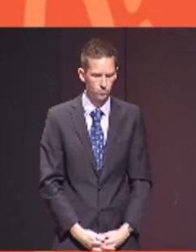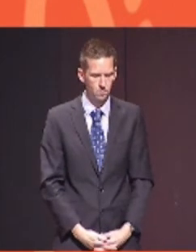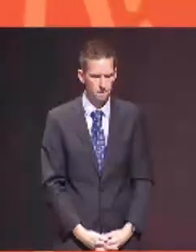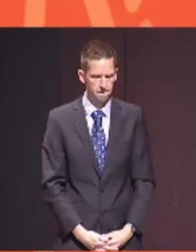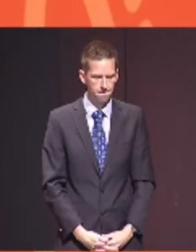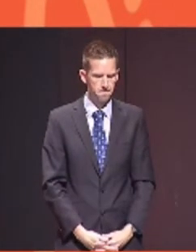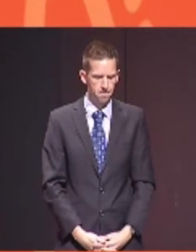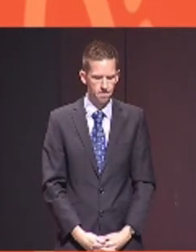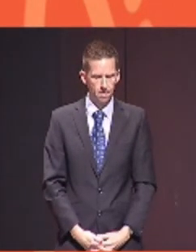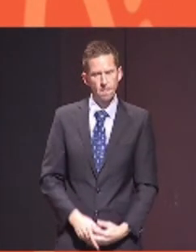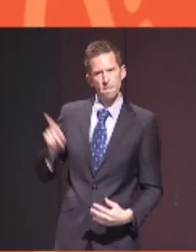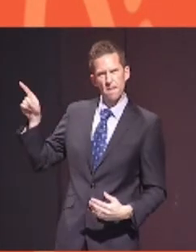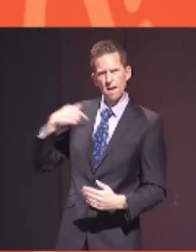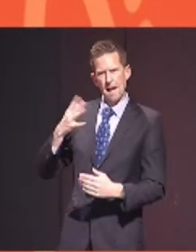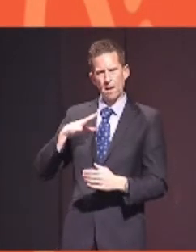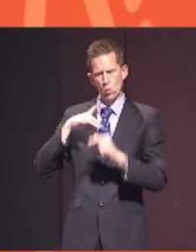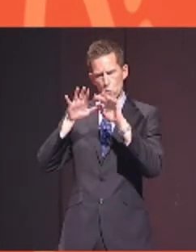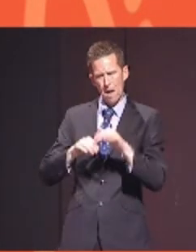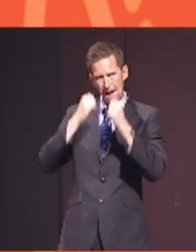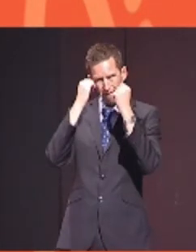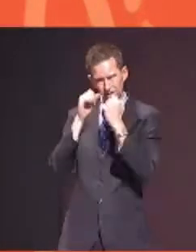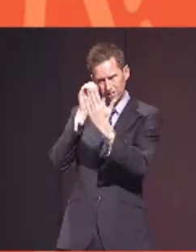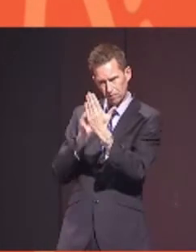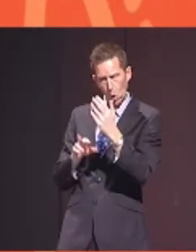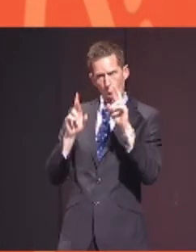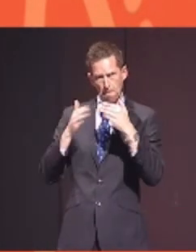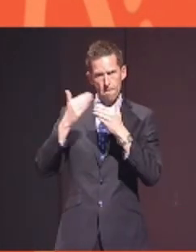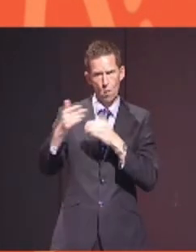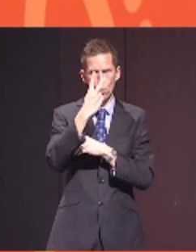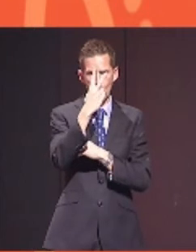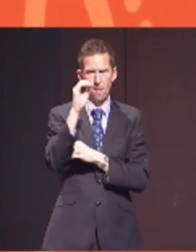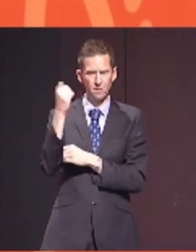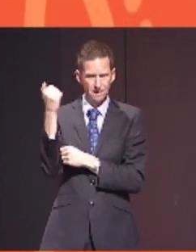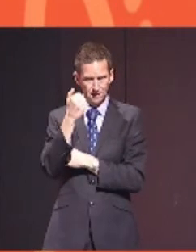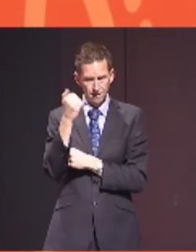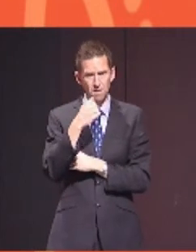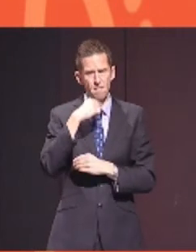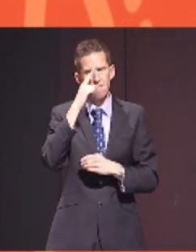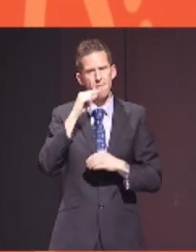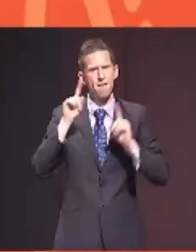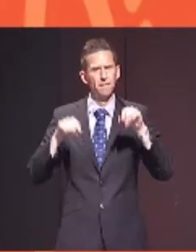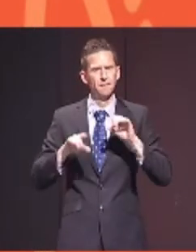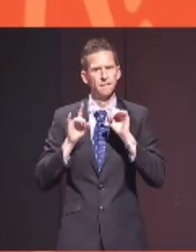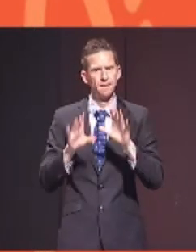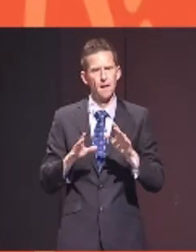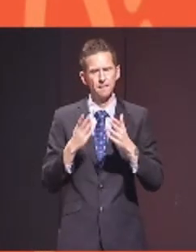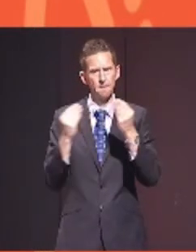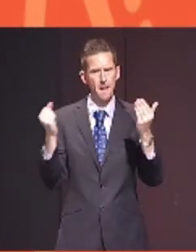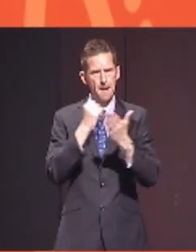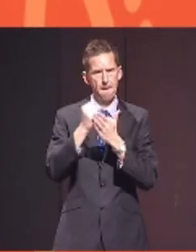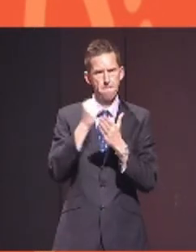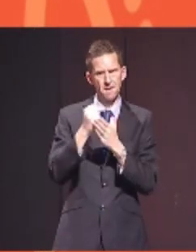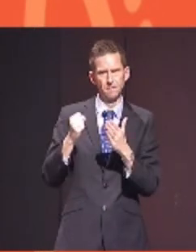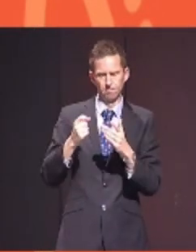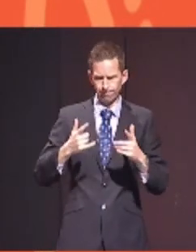We have to build this evidence, hopefully by 2016, we could already start getting some